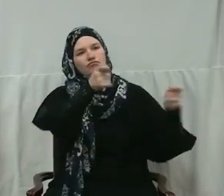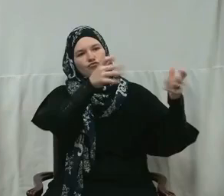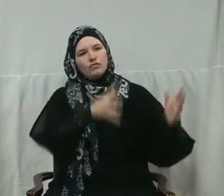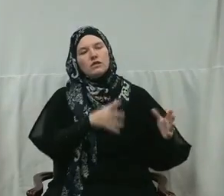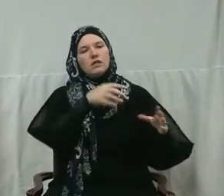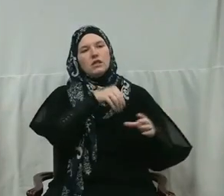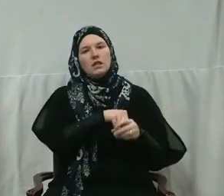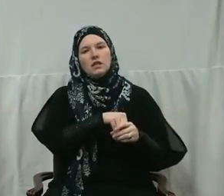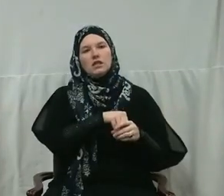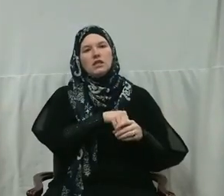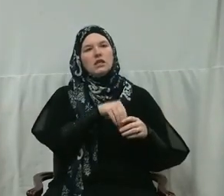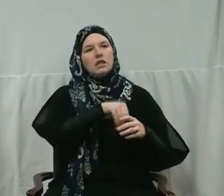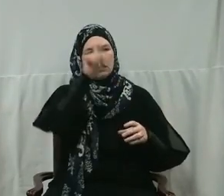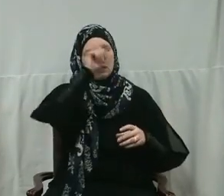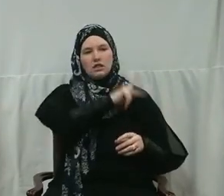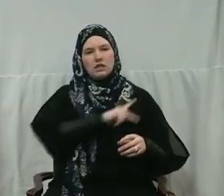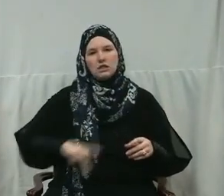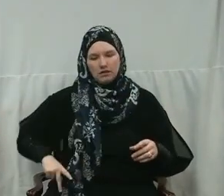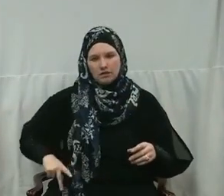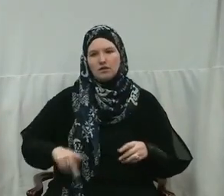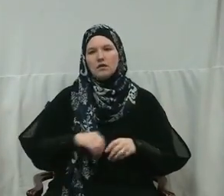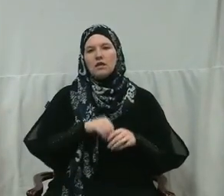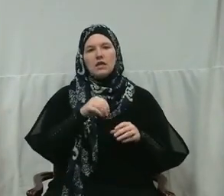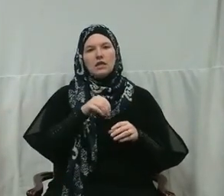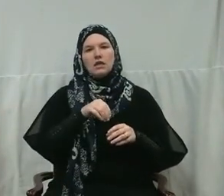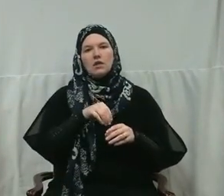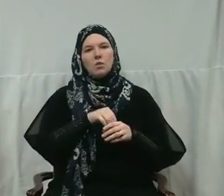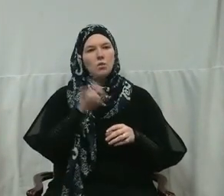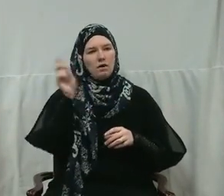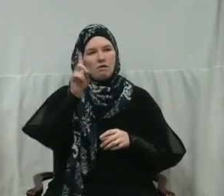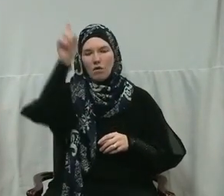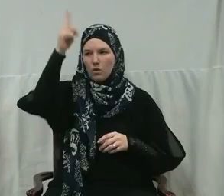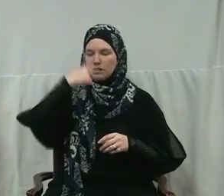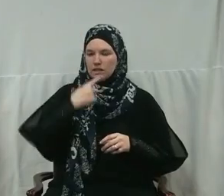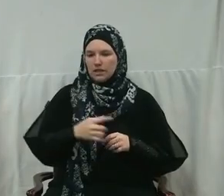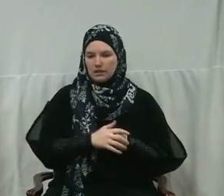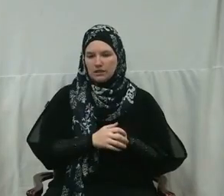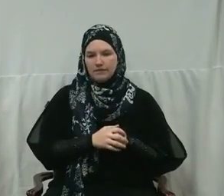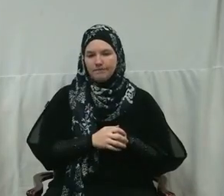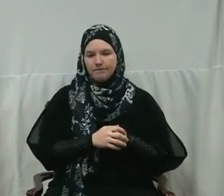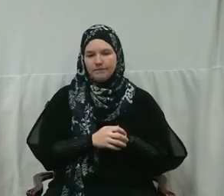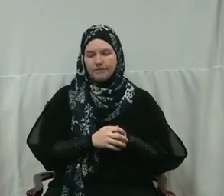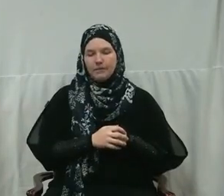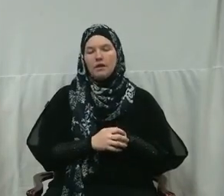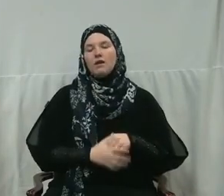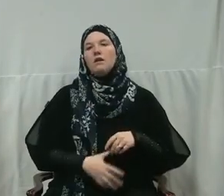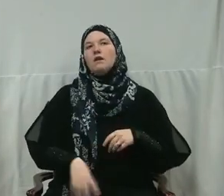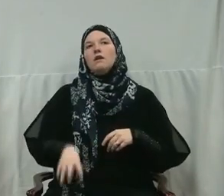Surah Al-Qasas, where Allah subhanahu wa ta'ala says that Pharaoh has